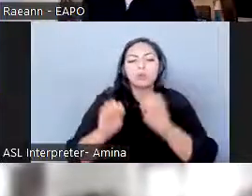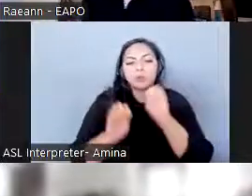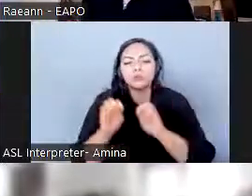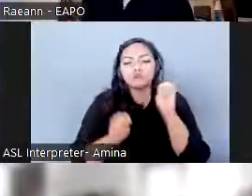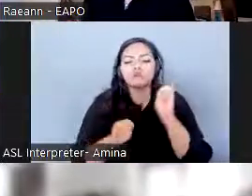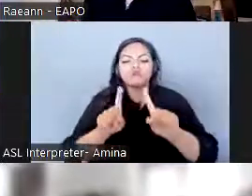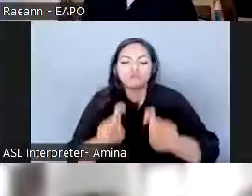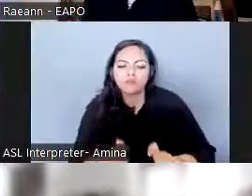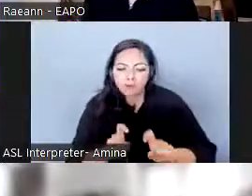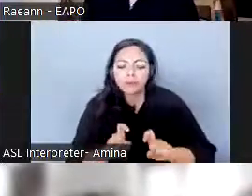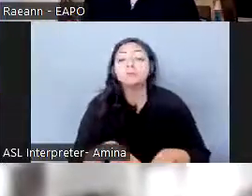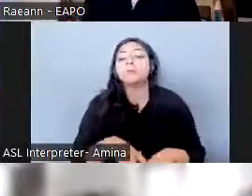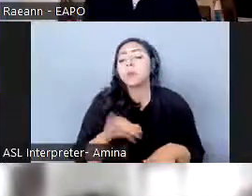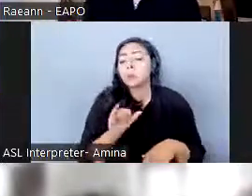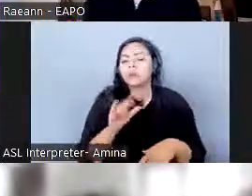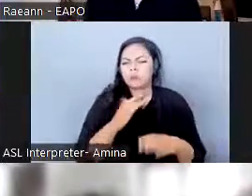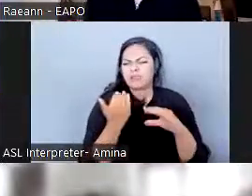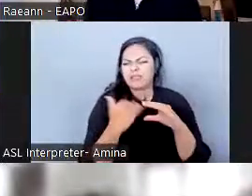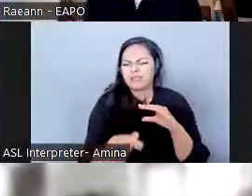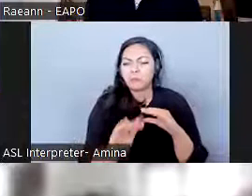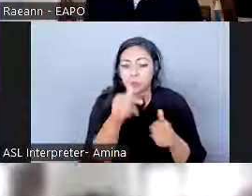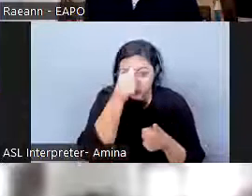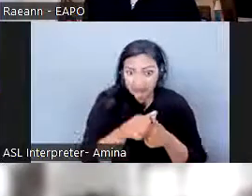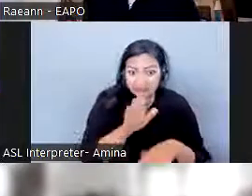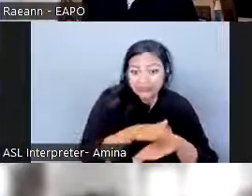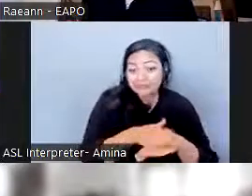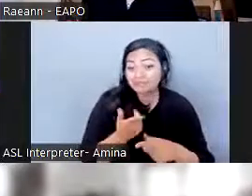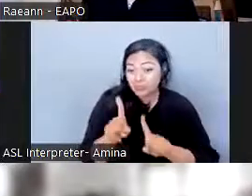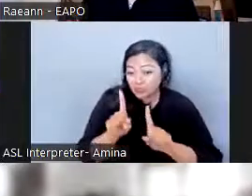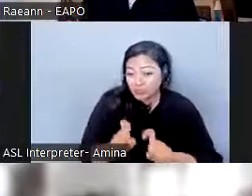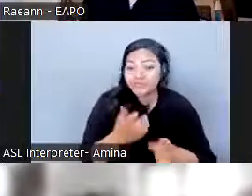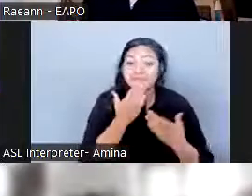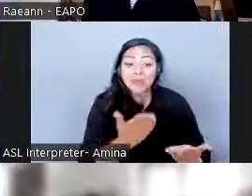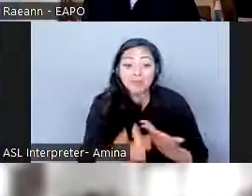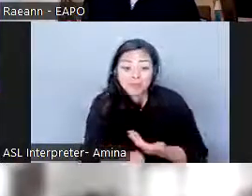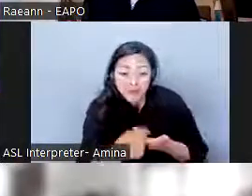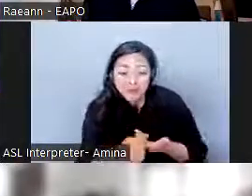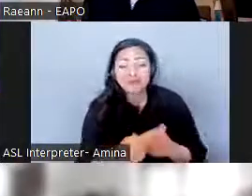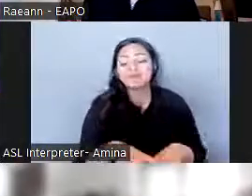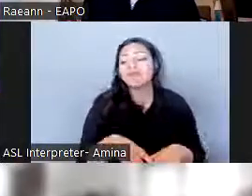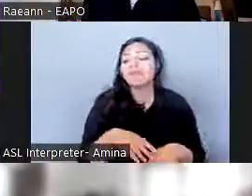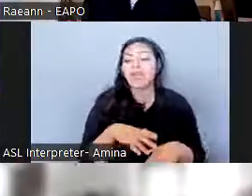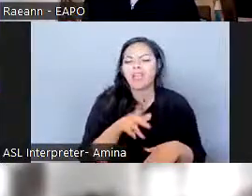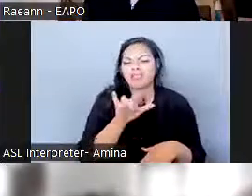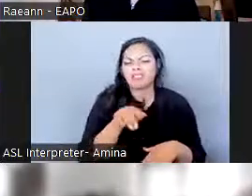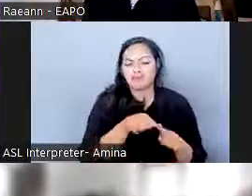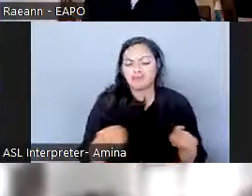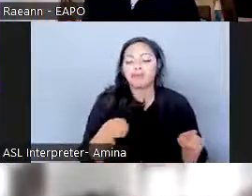email just as a reminder, and thank you for attending the webinar with the link if you don't access it today.